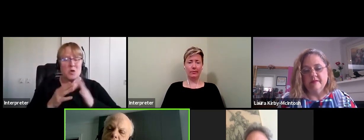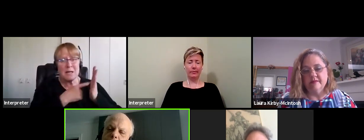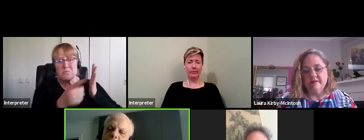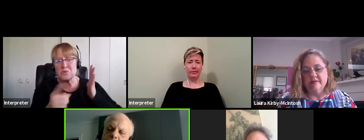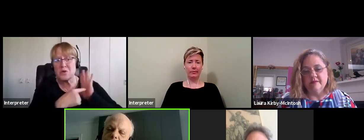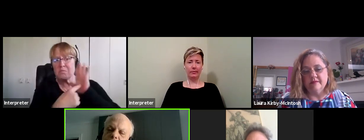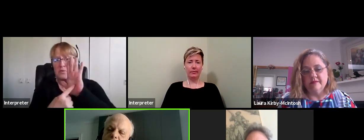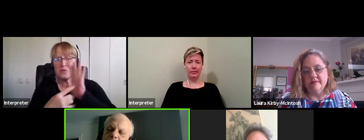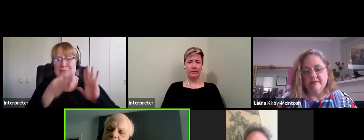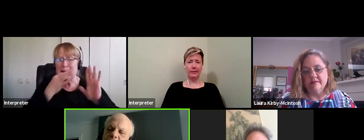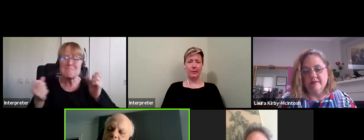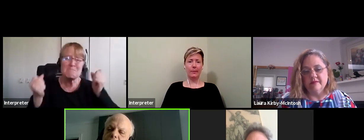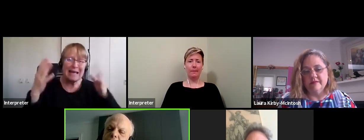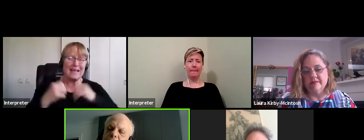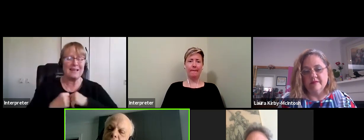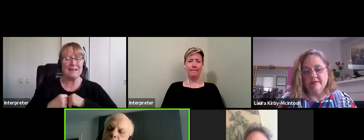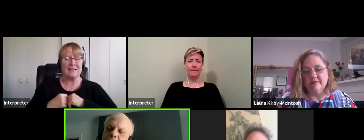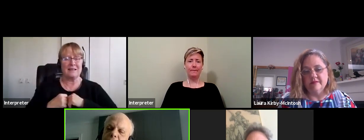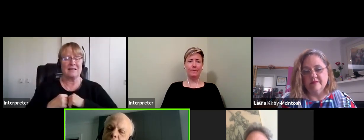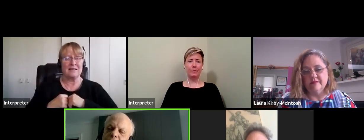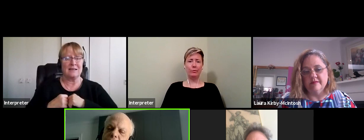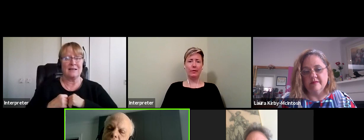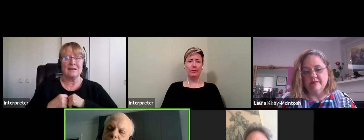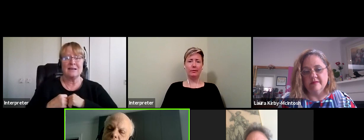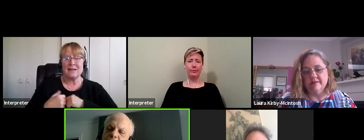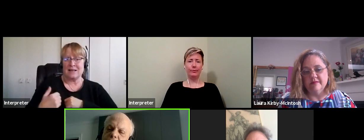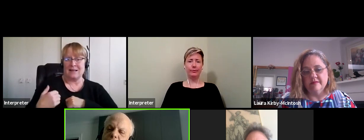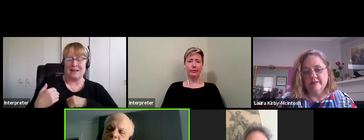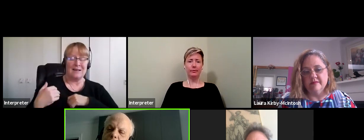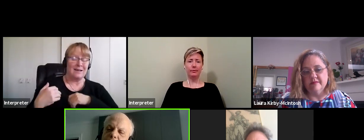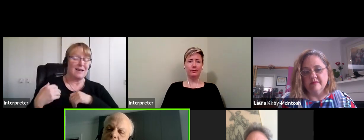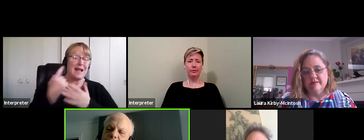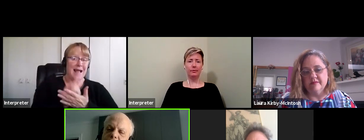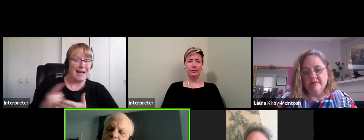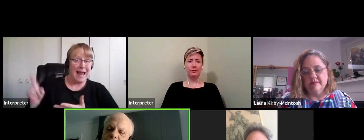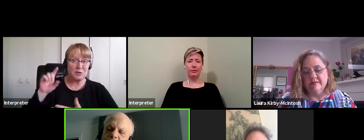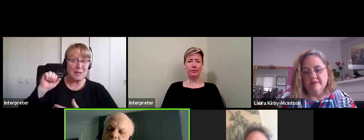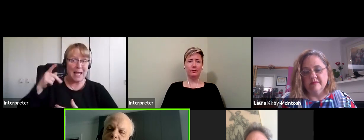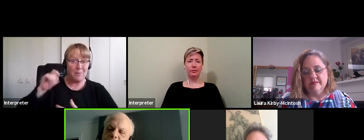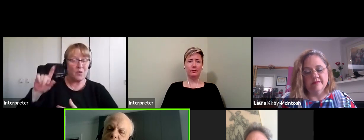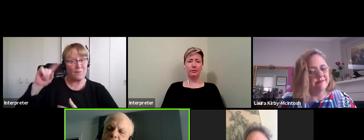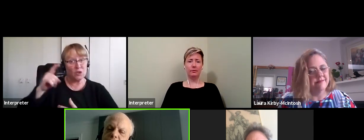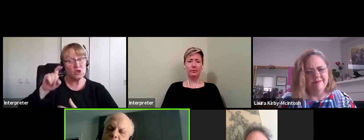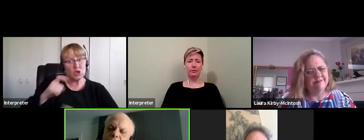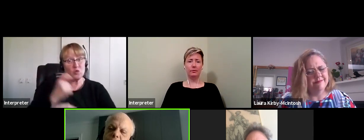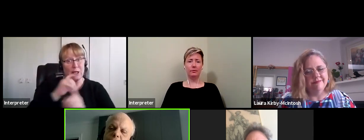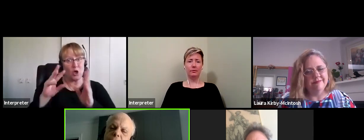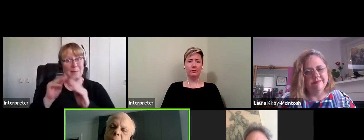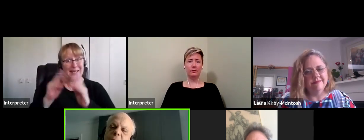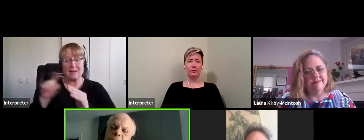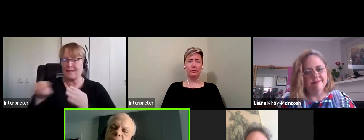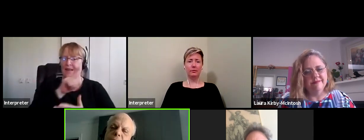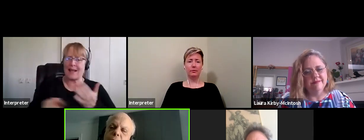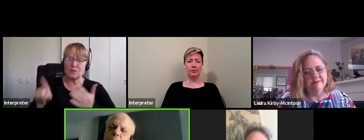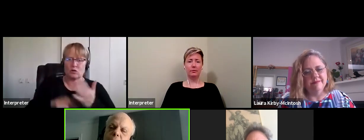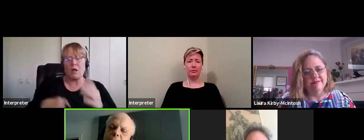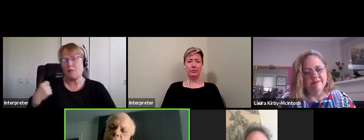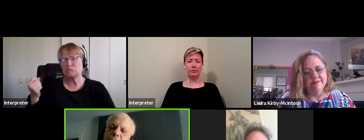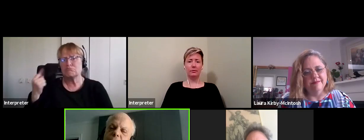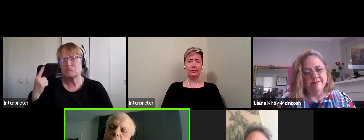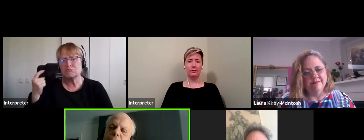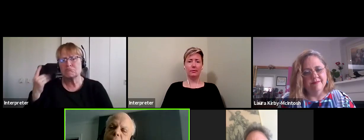with expertise. We actually had a meeting, a regular meeting scheduled for last week, April 1st. They canceled it. I understand why they couldn't do business as